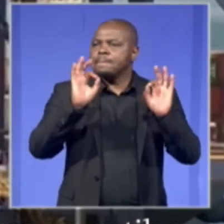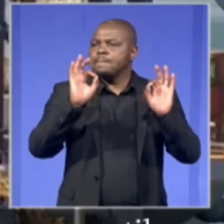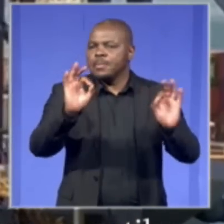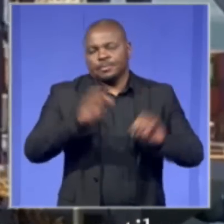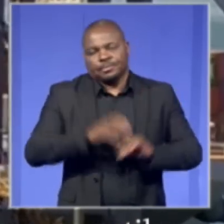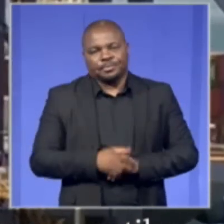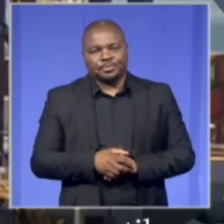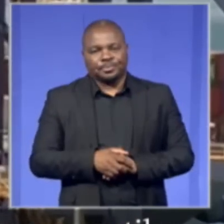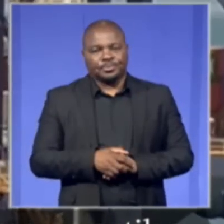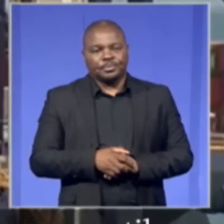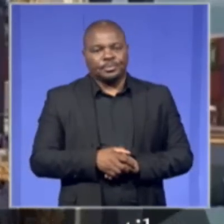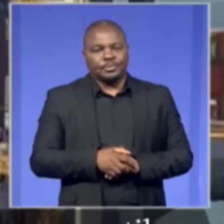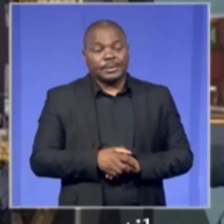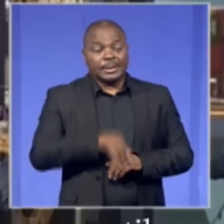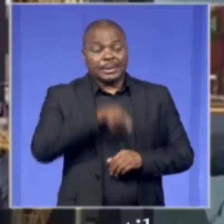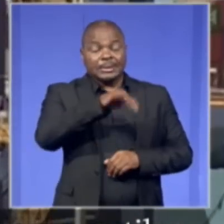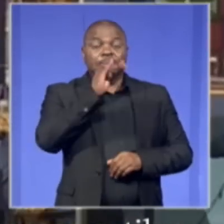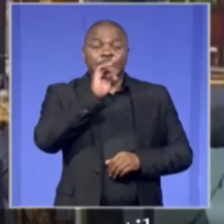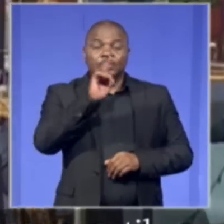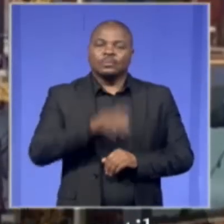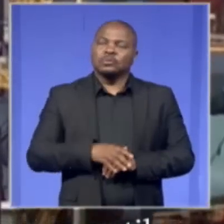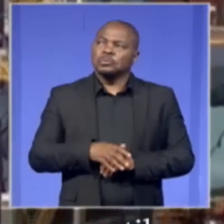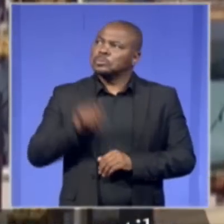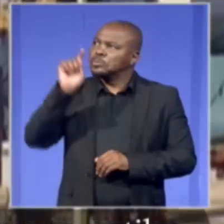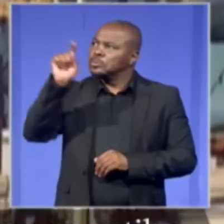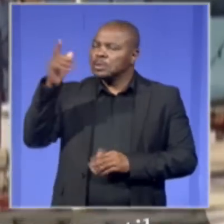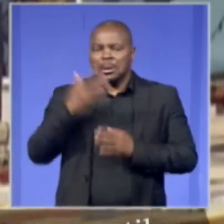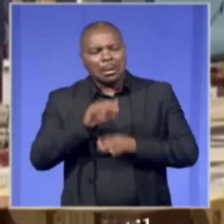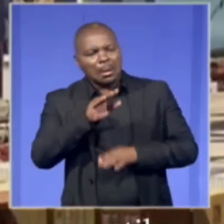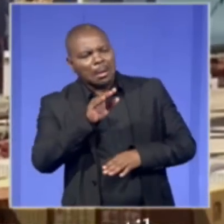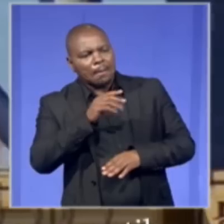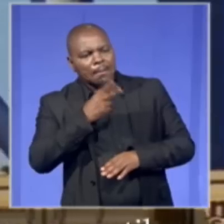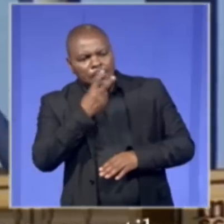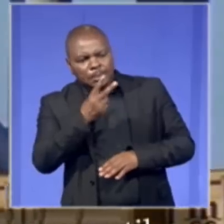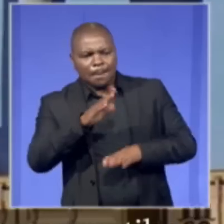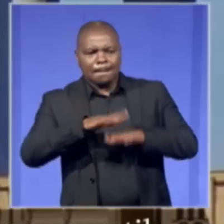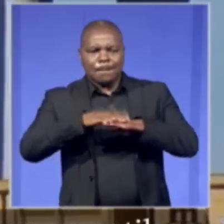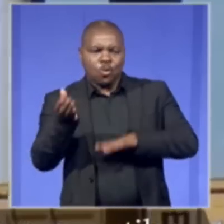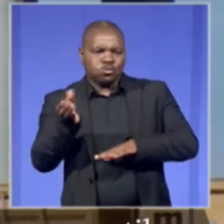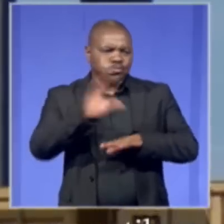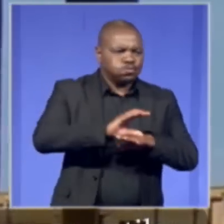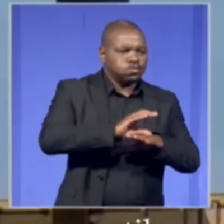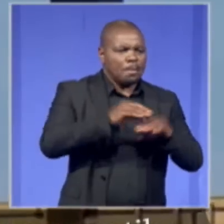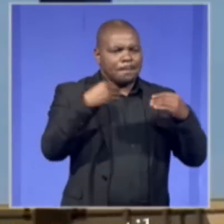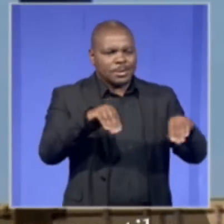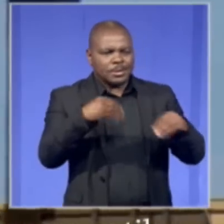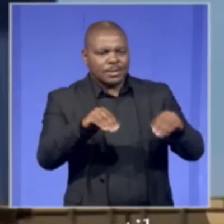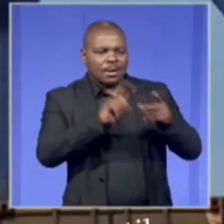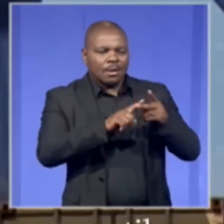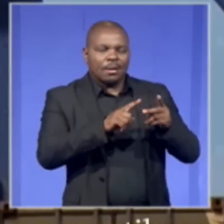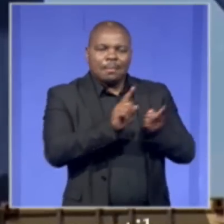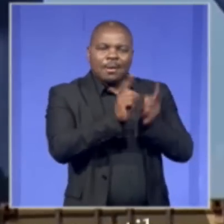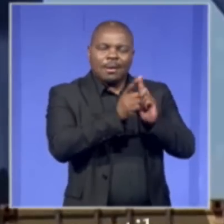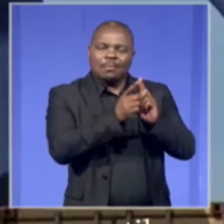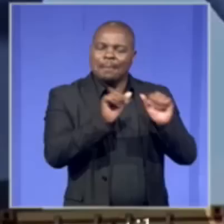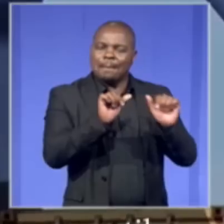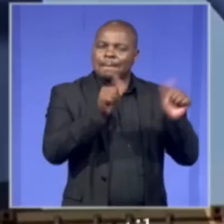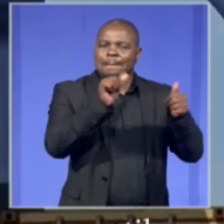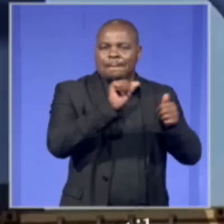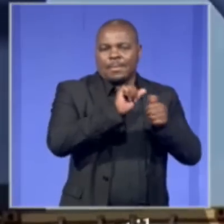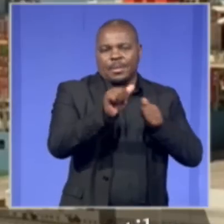This will encourage greater investment and make them more efficient. Through the partnership